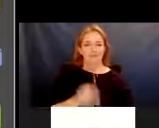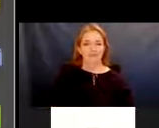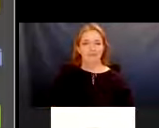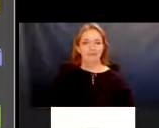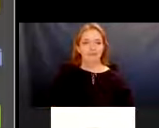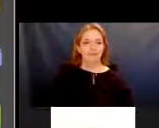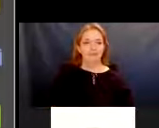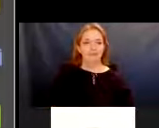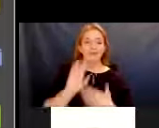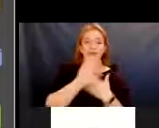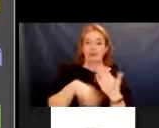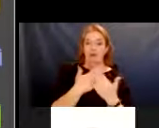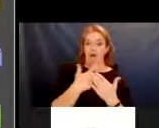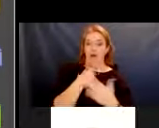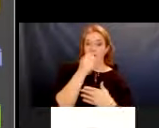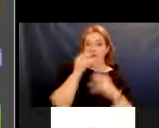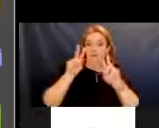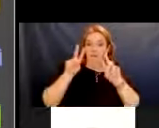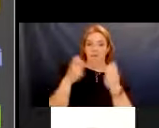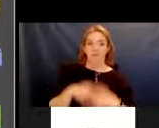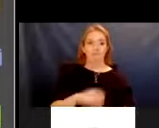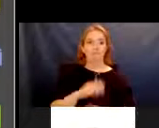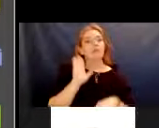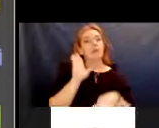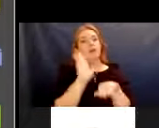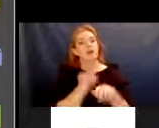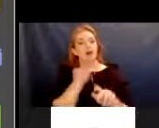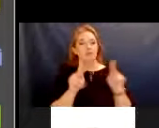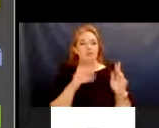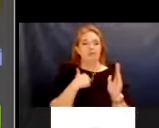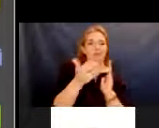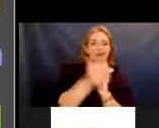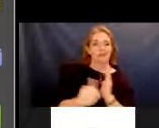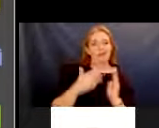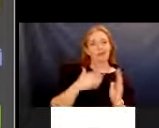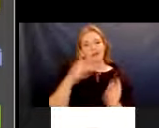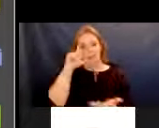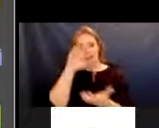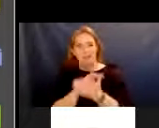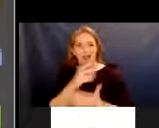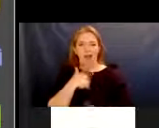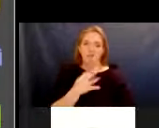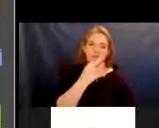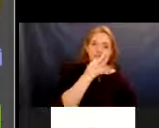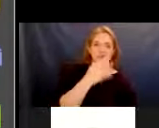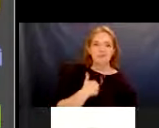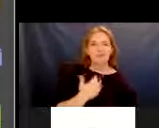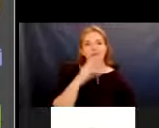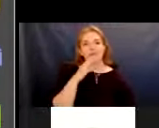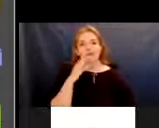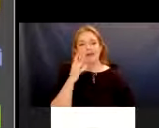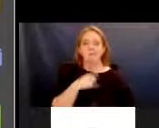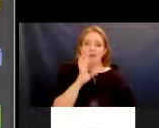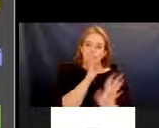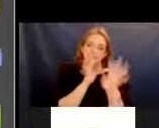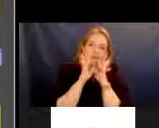All I eat. Call my peeps, my skills, call my creed, my babe, my drawl, heavy